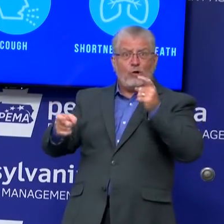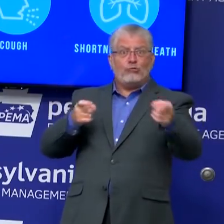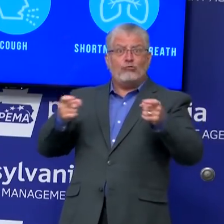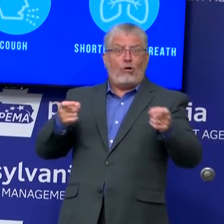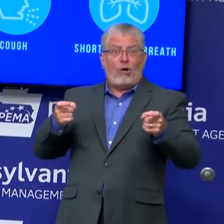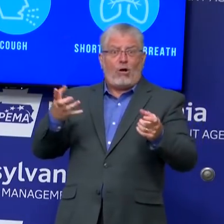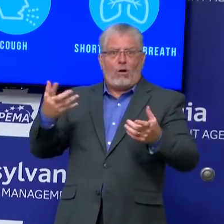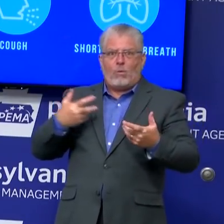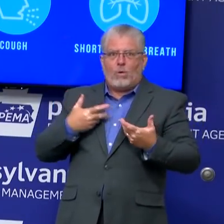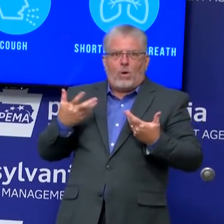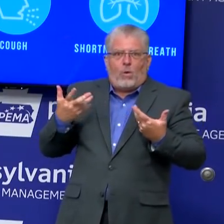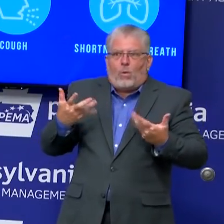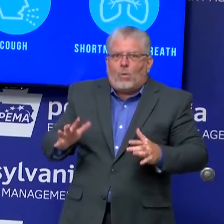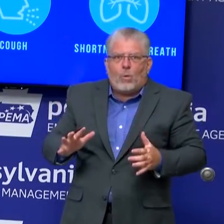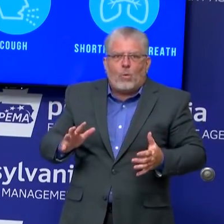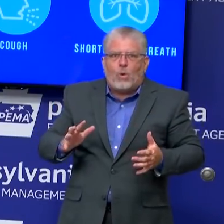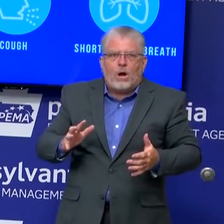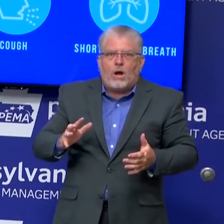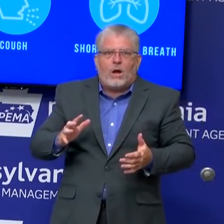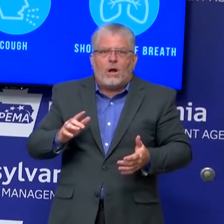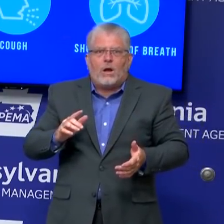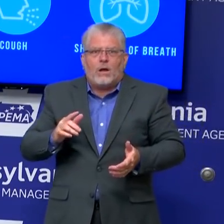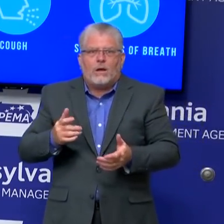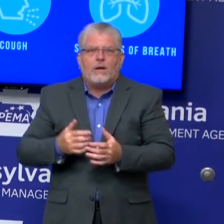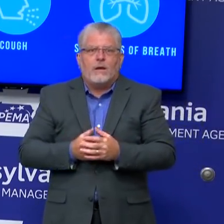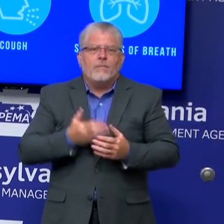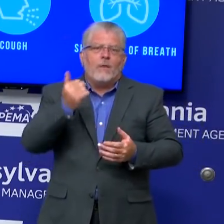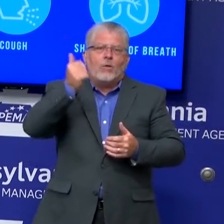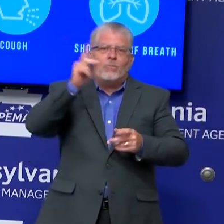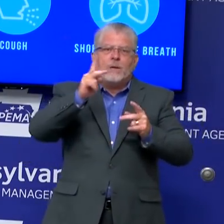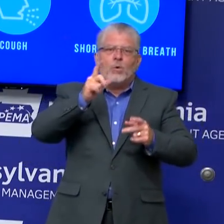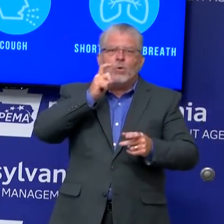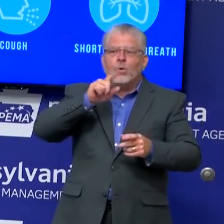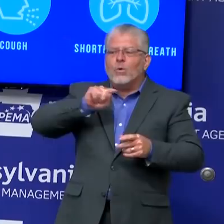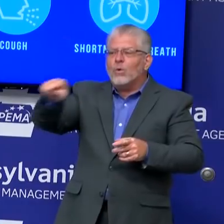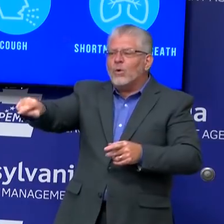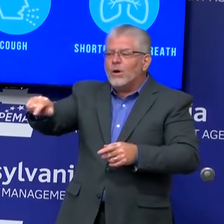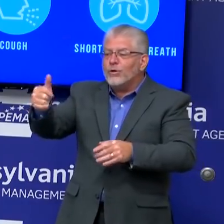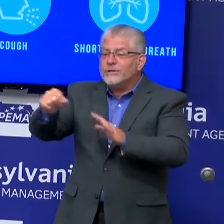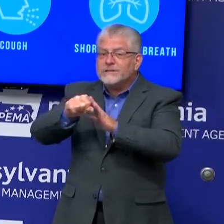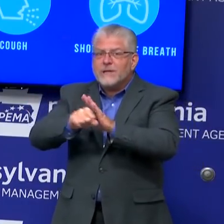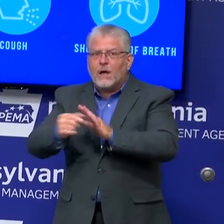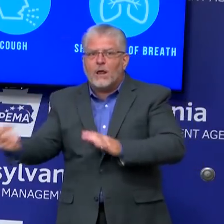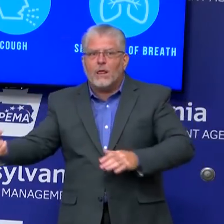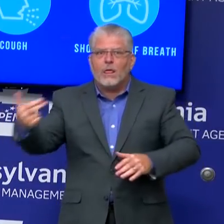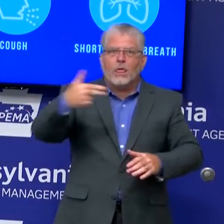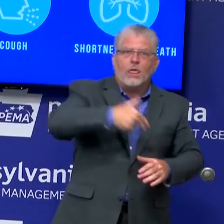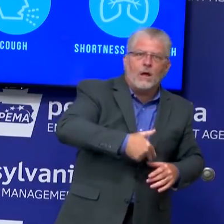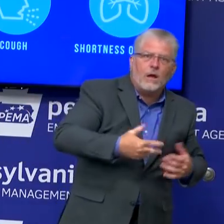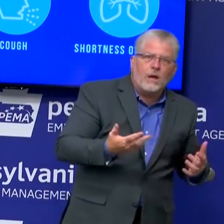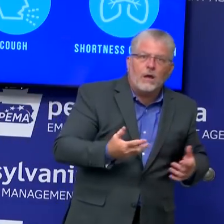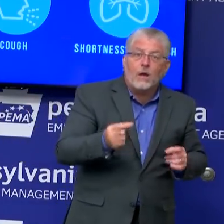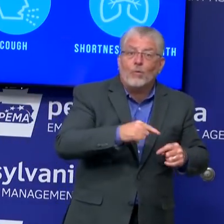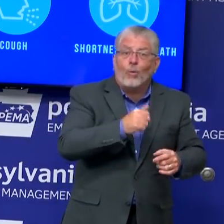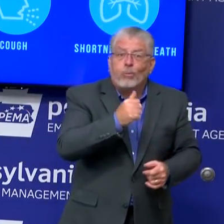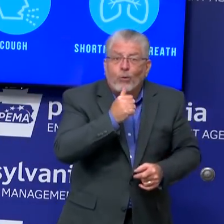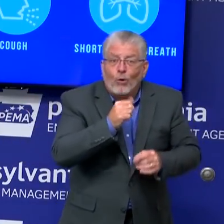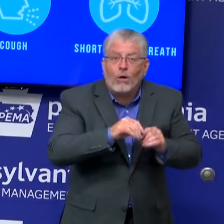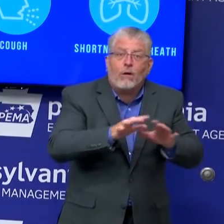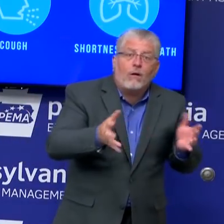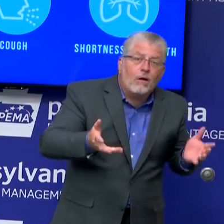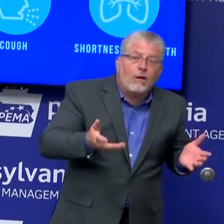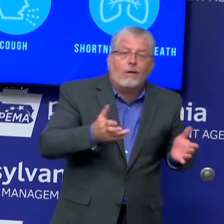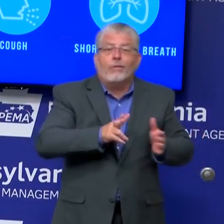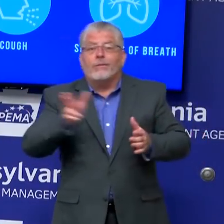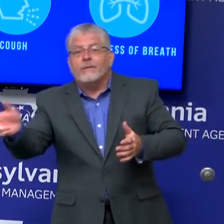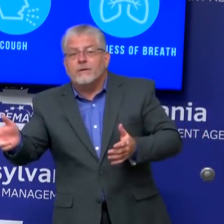state borders. You couldn't control who's going to congregate in bars. I don't like this any more than anybody else does, but this is what we're trying to